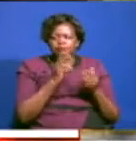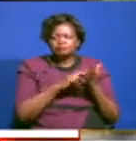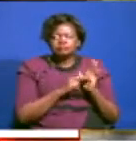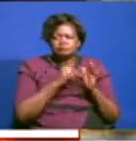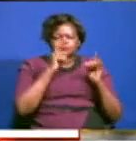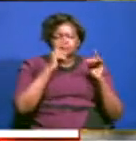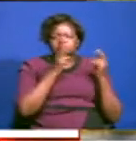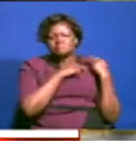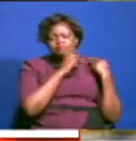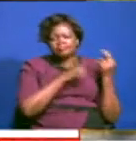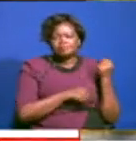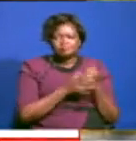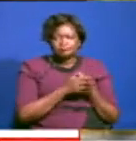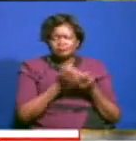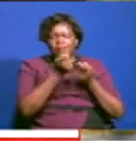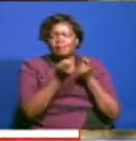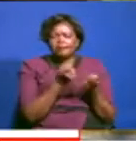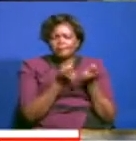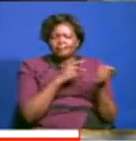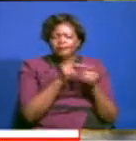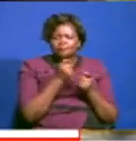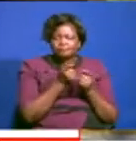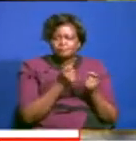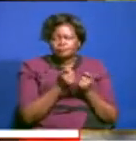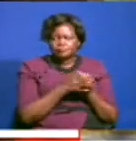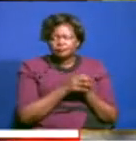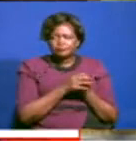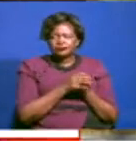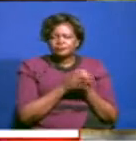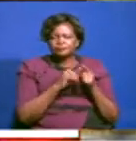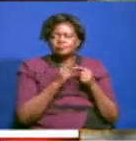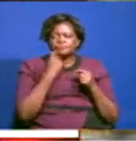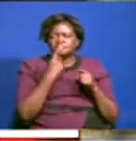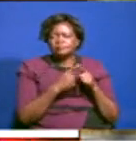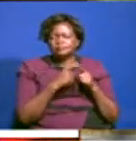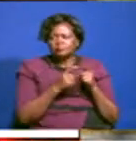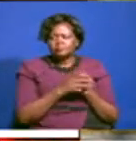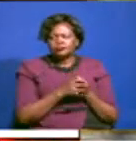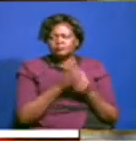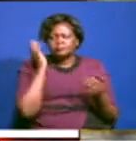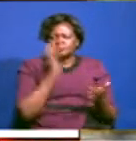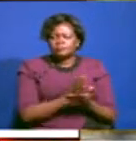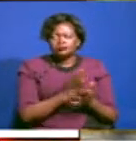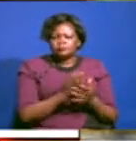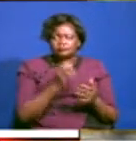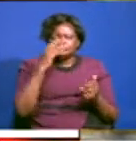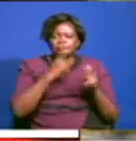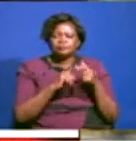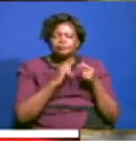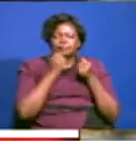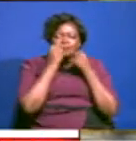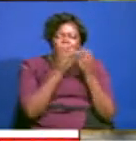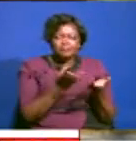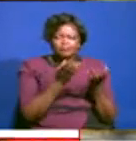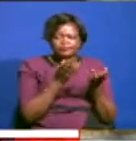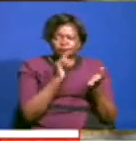do minor details, which is the lights, the brakes, and then they have two-year warranty on electrical. And so we're just trying to inform riders to be